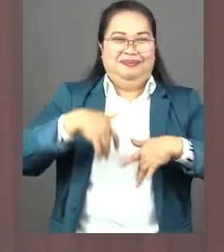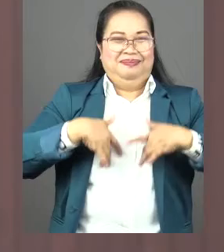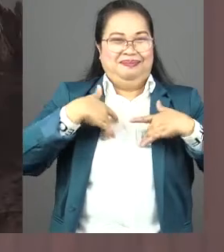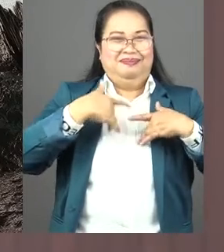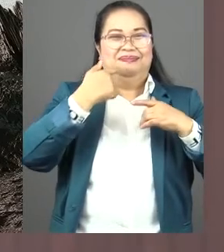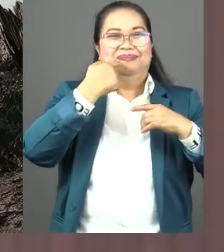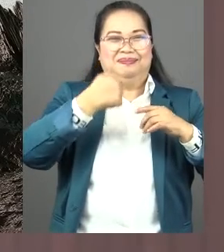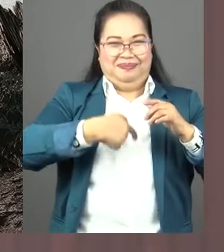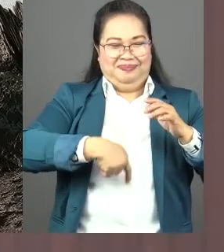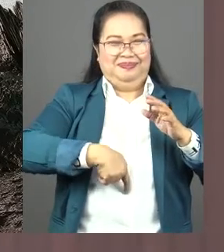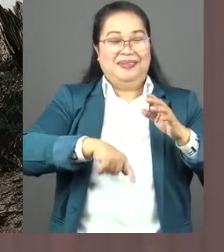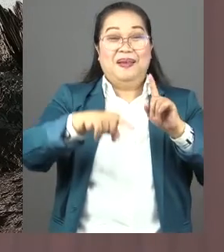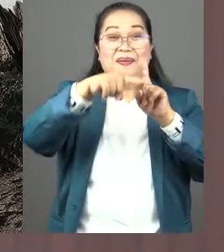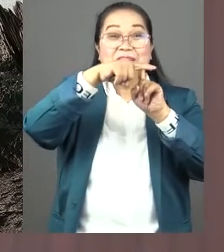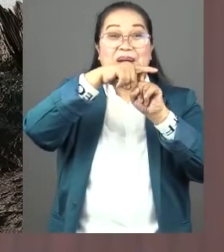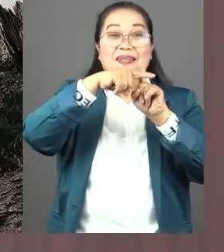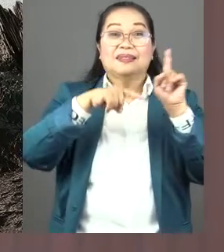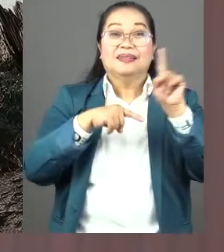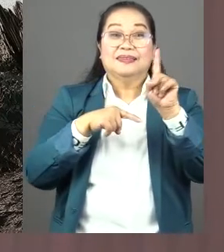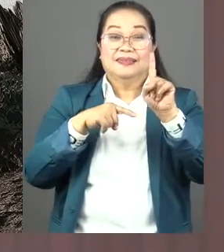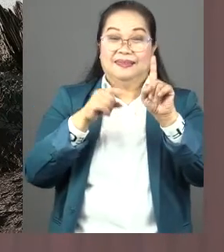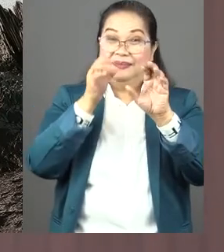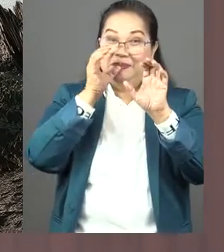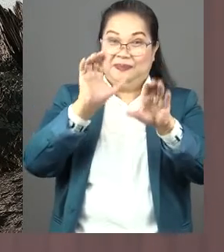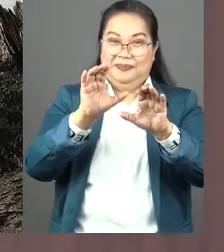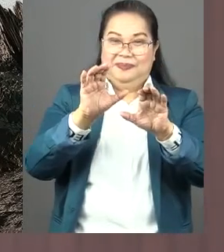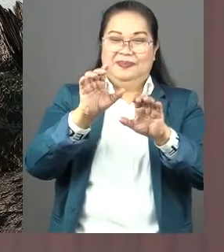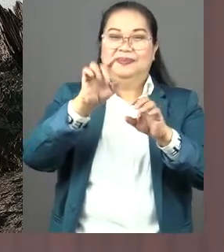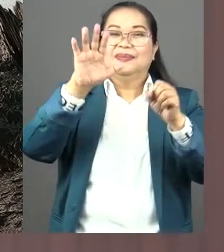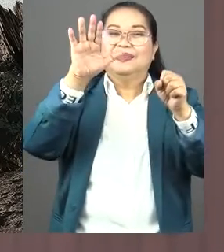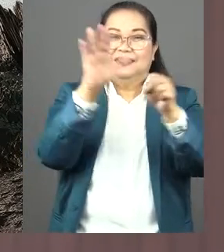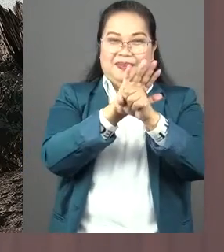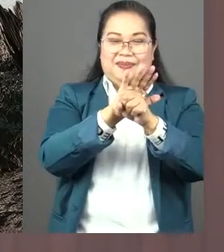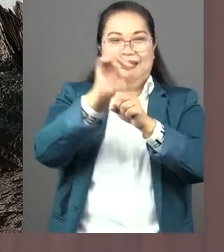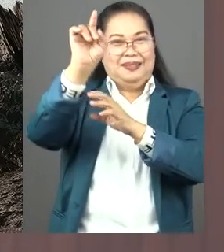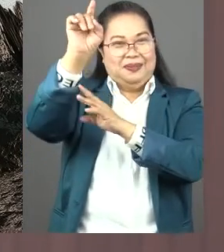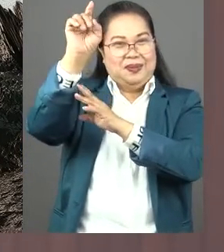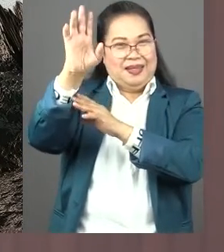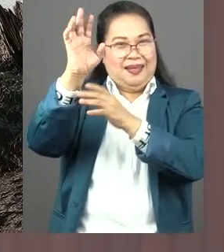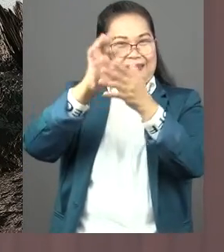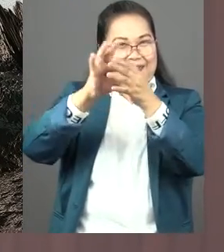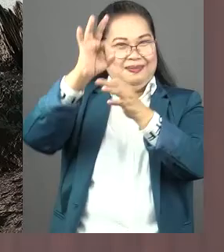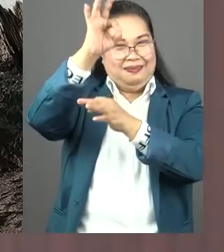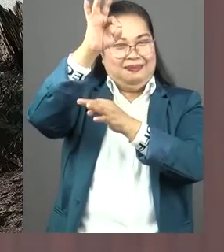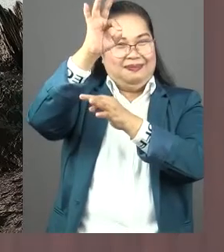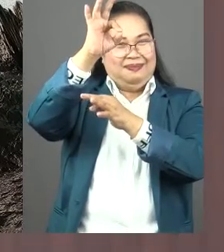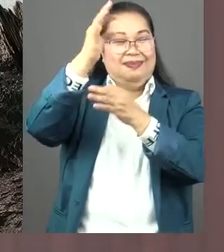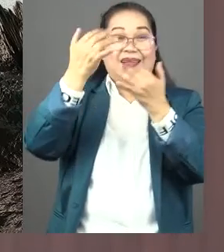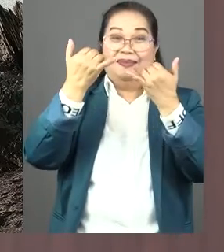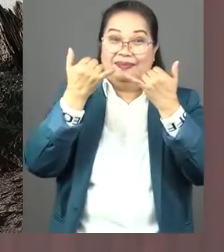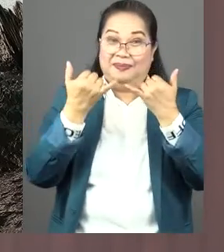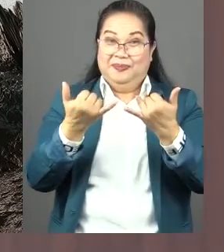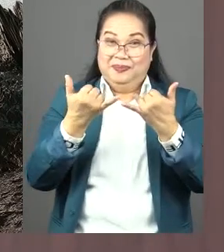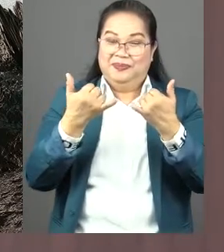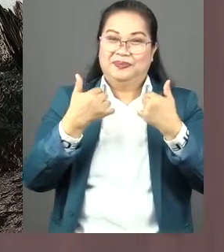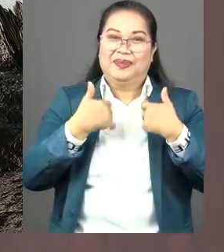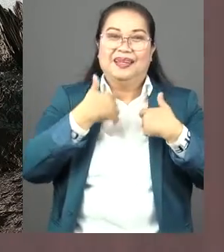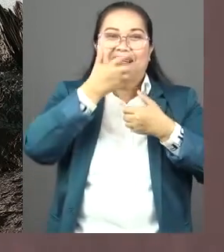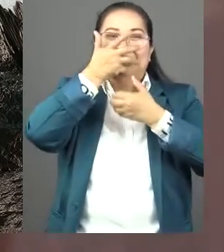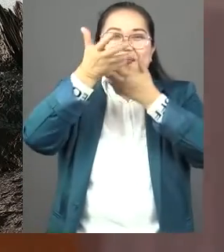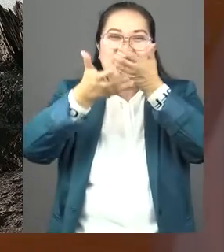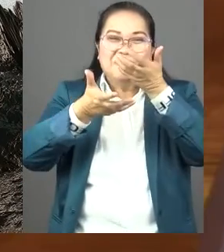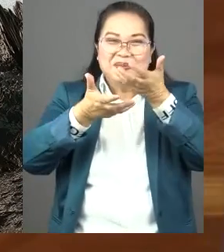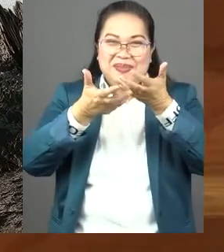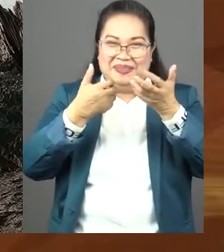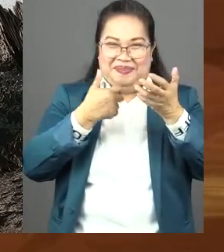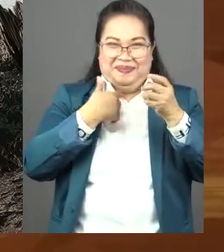now, positively, the command is to be filled with God's Spirit. Now, I have a confession to give